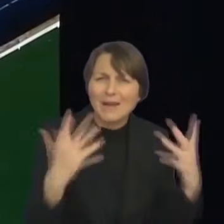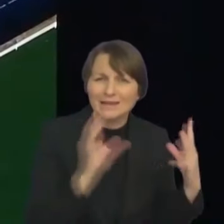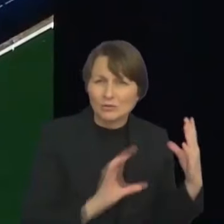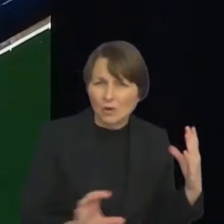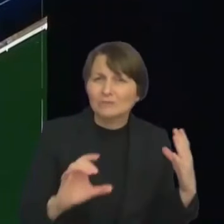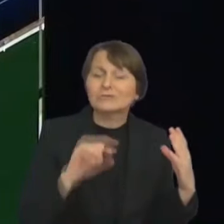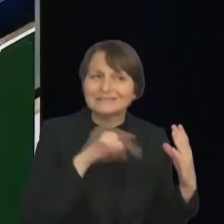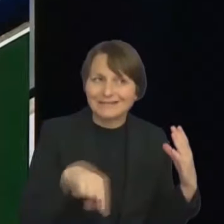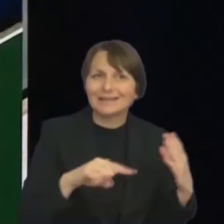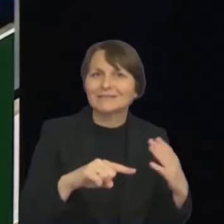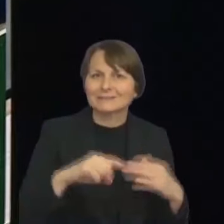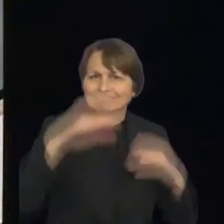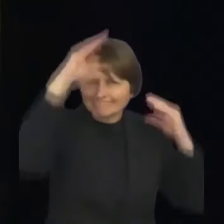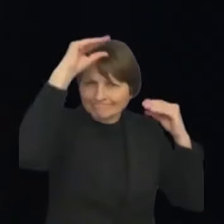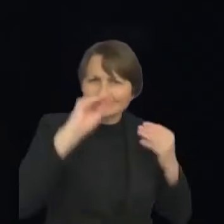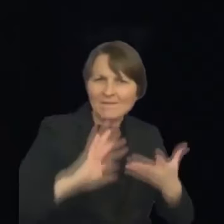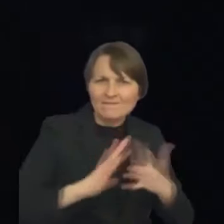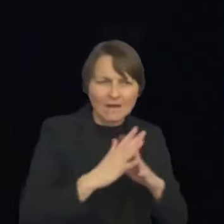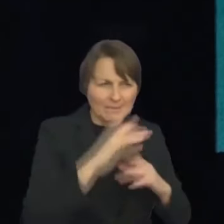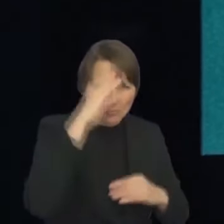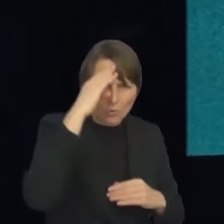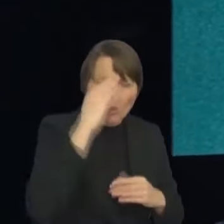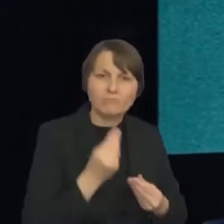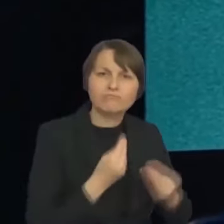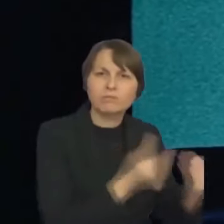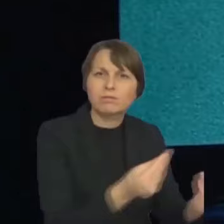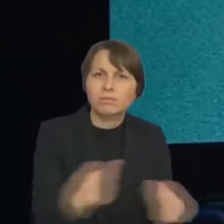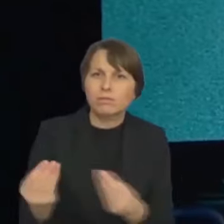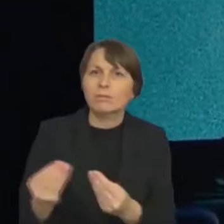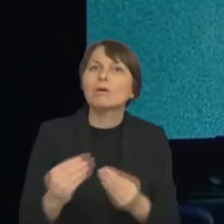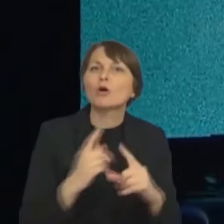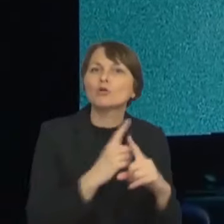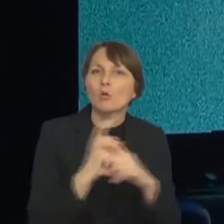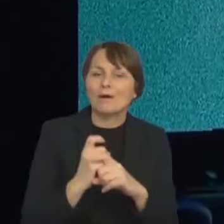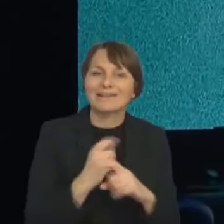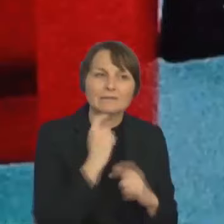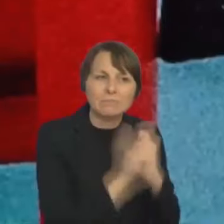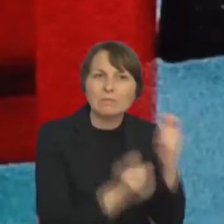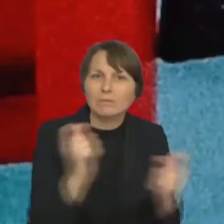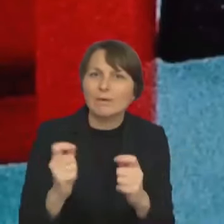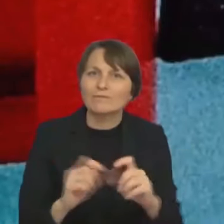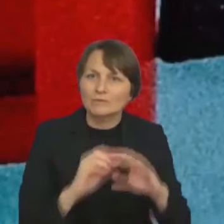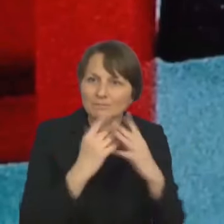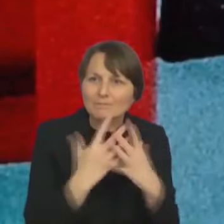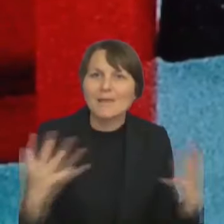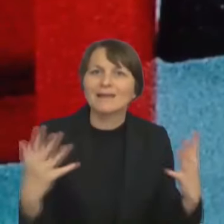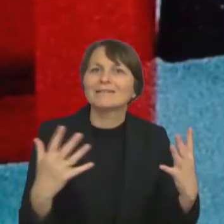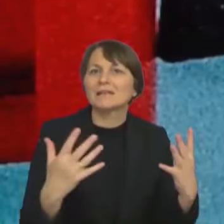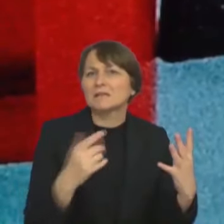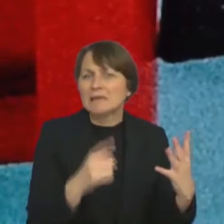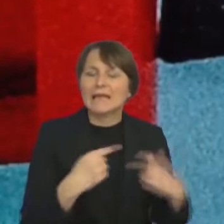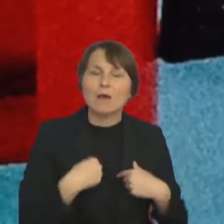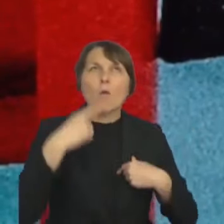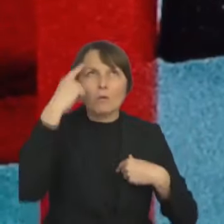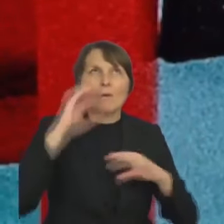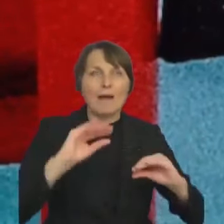have handed over to them several hundreds of vehicles so that they can use them for training and use them in their training